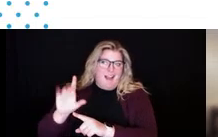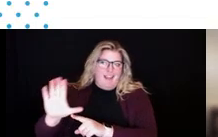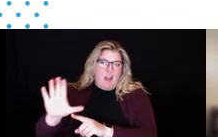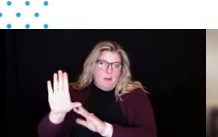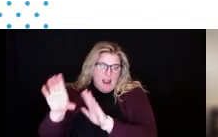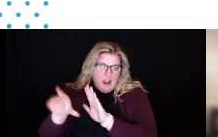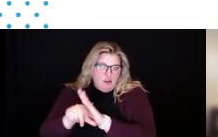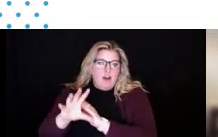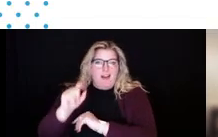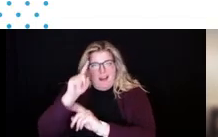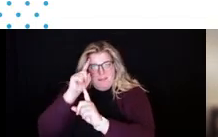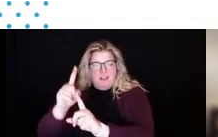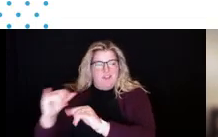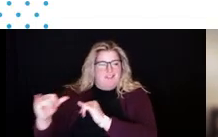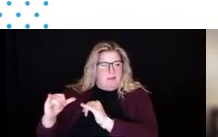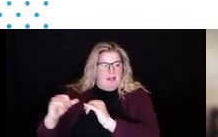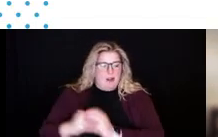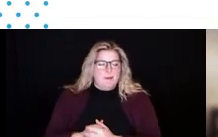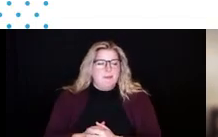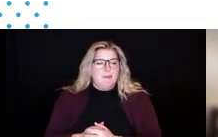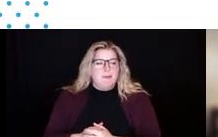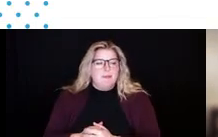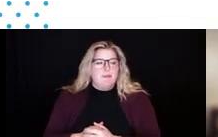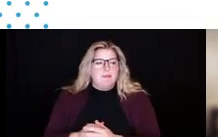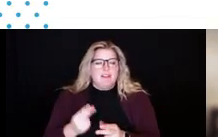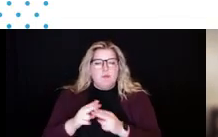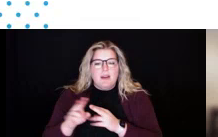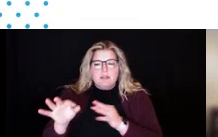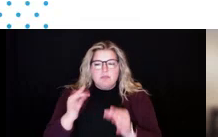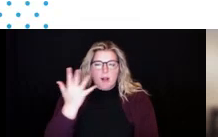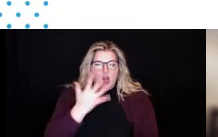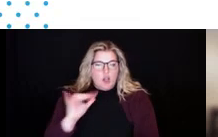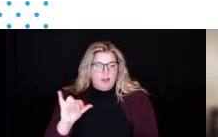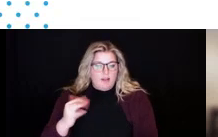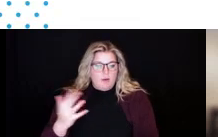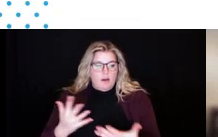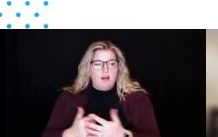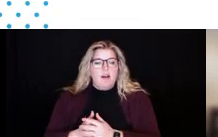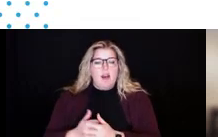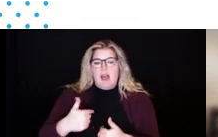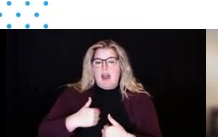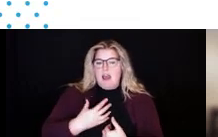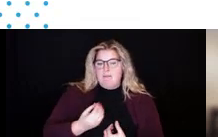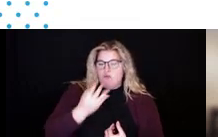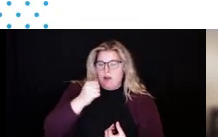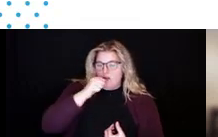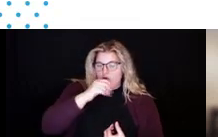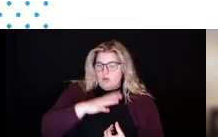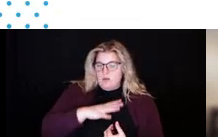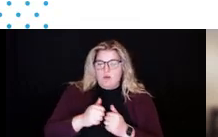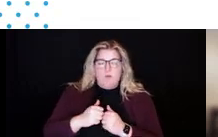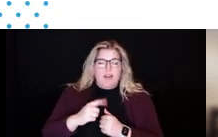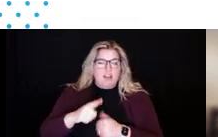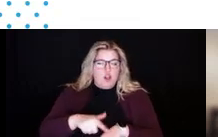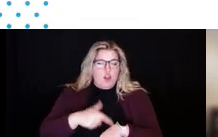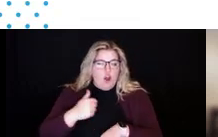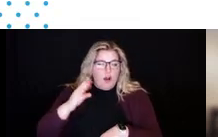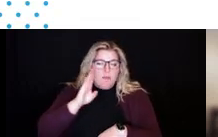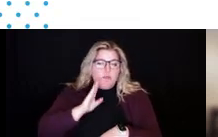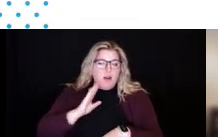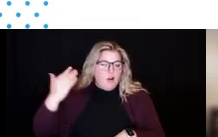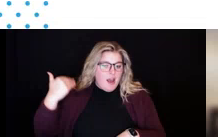as myself. A quick description of what I look like. I am a white female with long brown hair. I